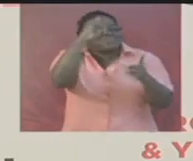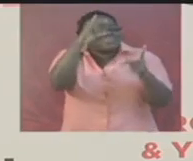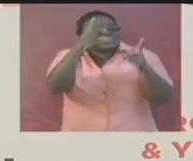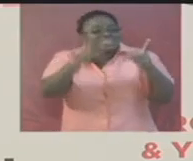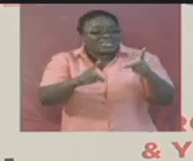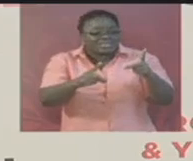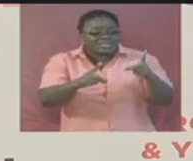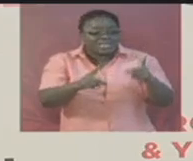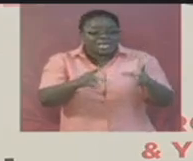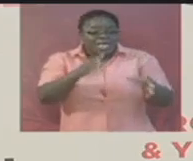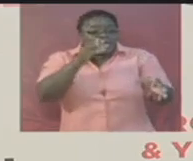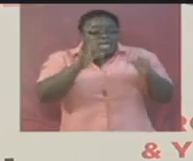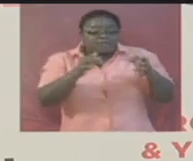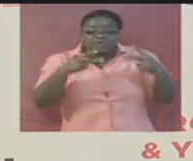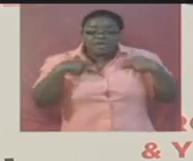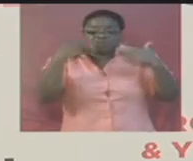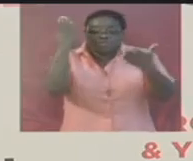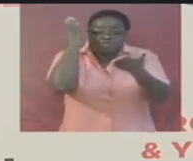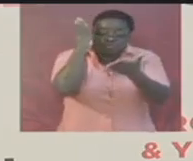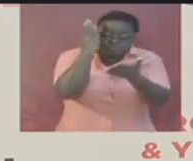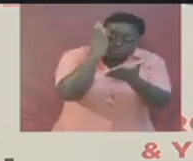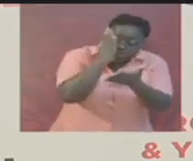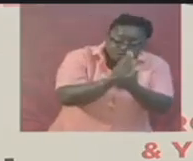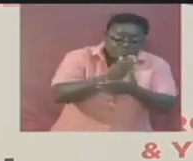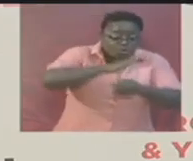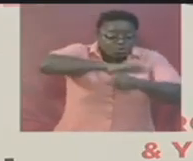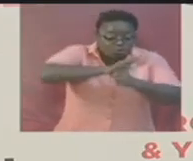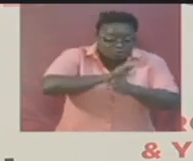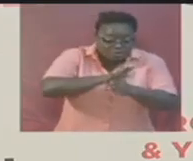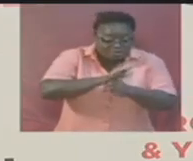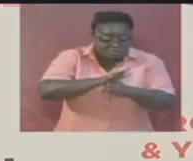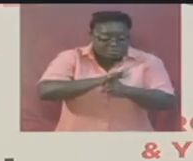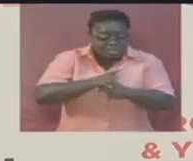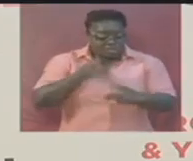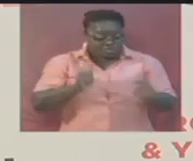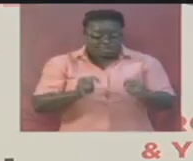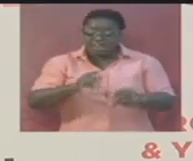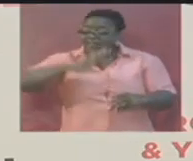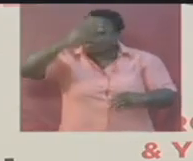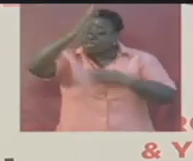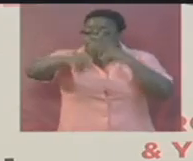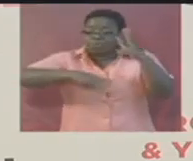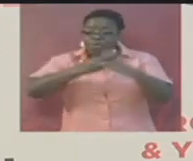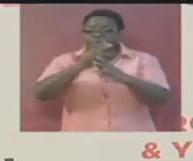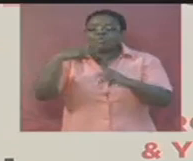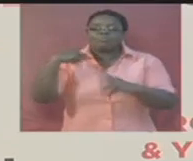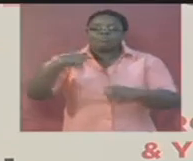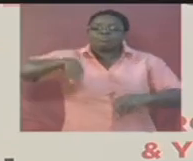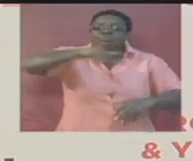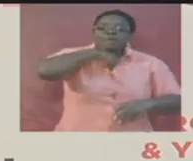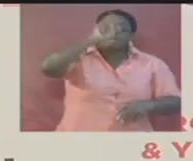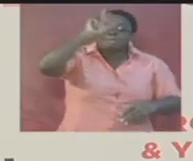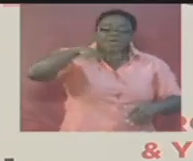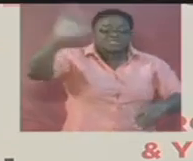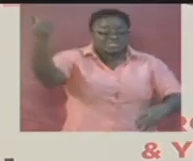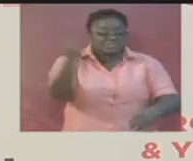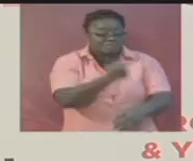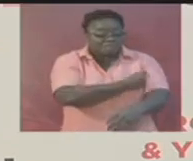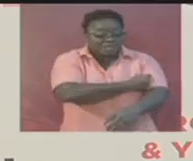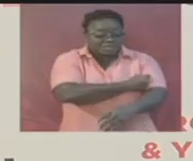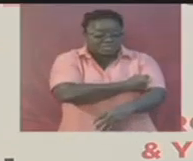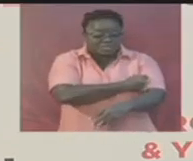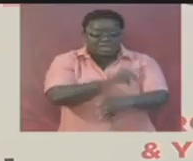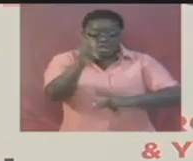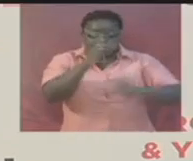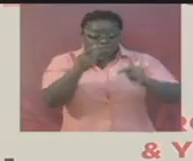that if we are to end the pandemic in Trinidad and other parts of the world, that we have to take the vaccine. And evidence from Israel has showed us